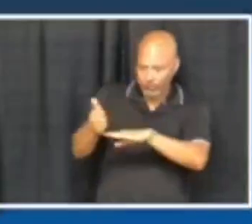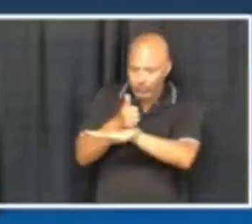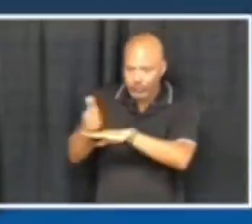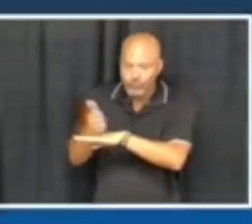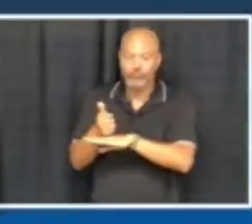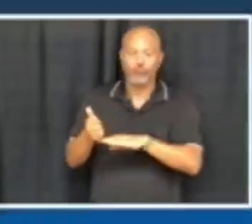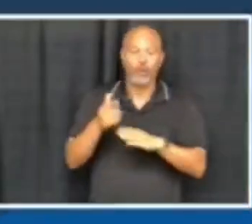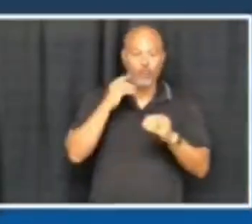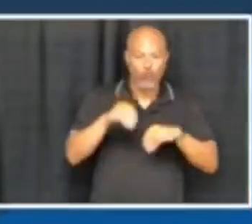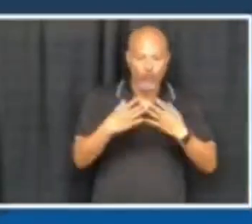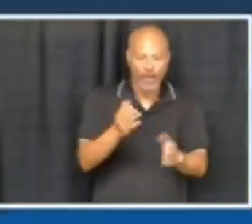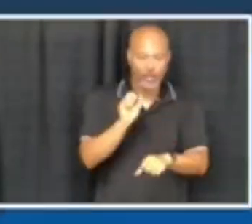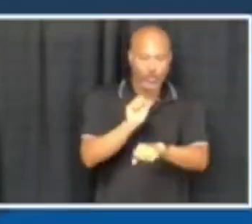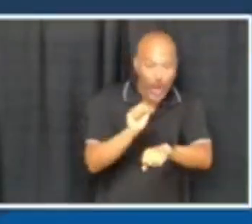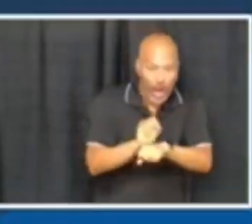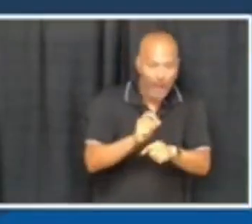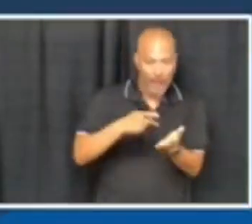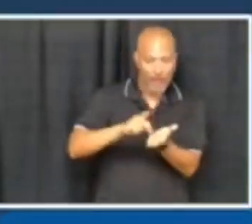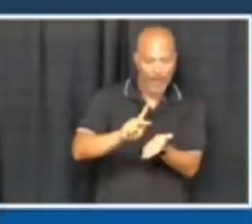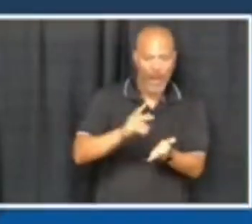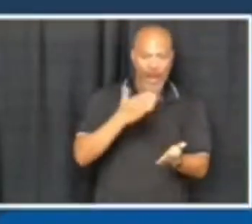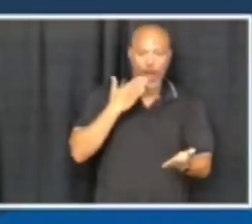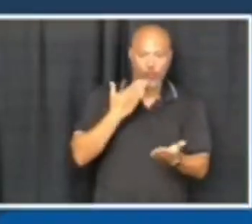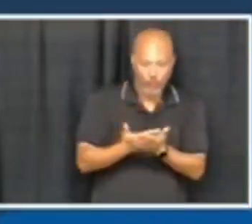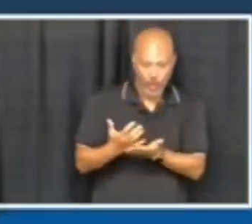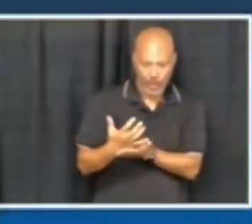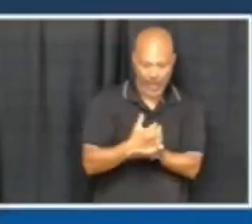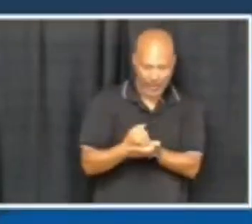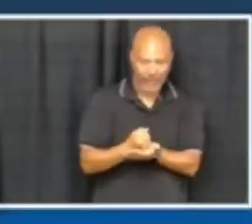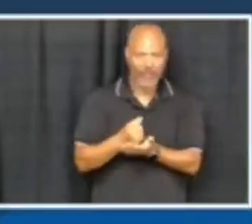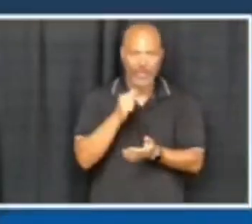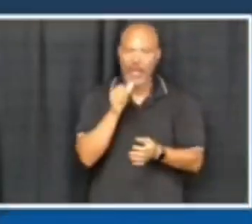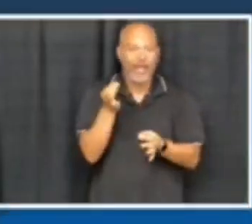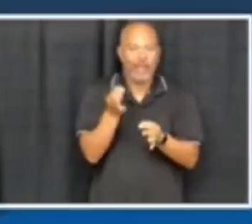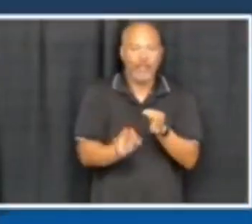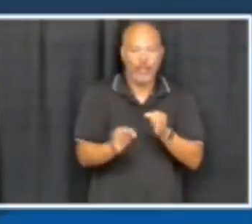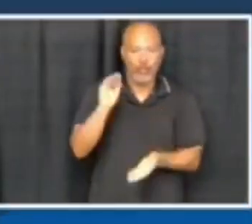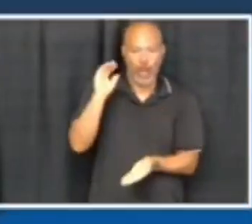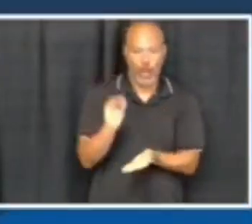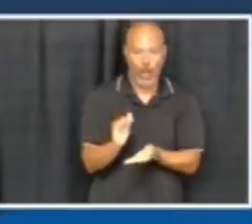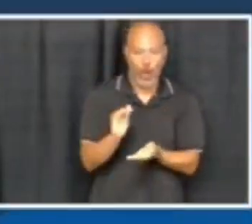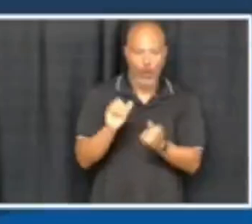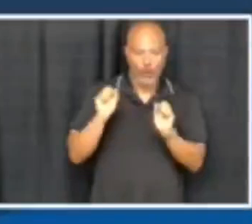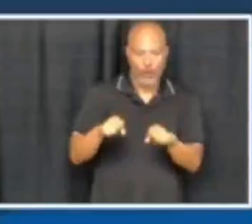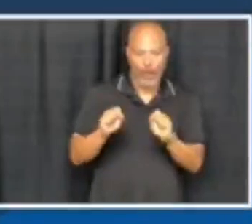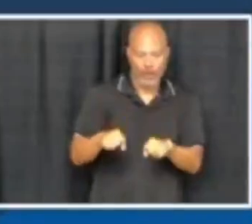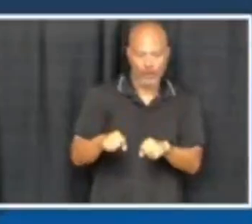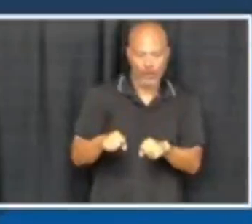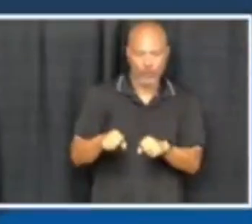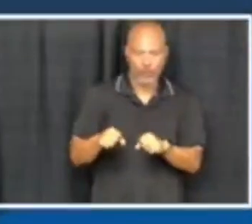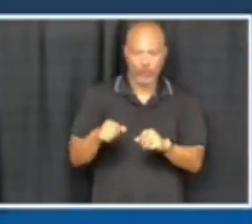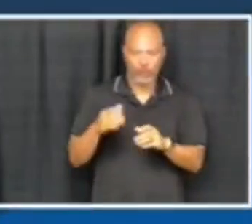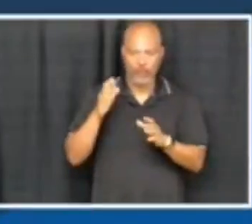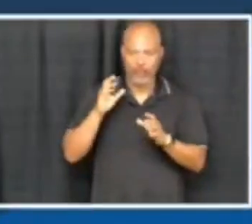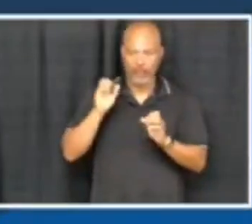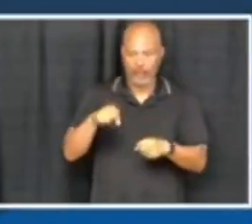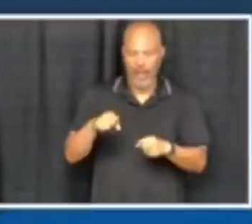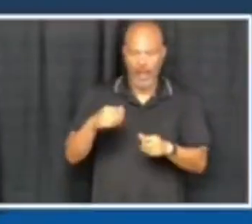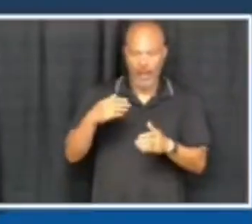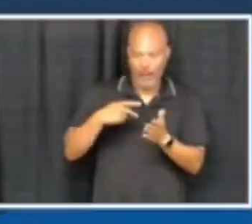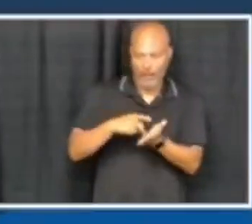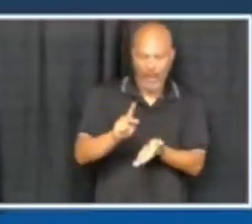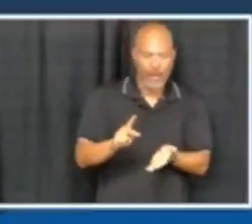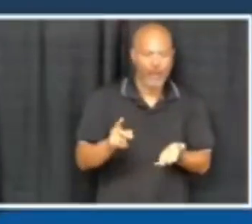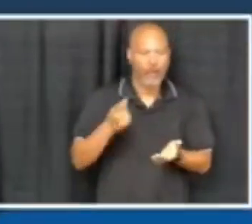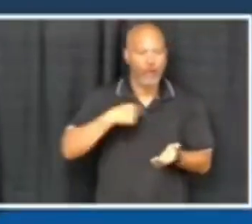forth, providing jobs that pay a decent living, not just the lowest that a corporation can come in and